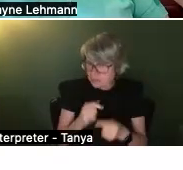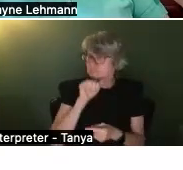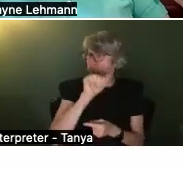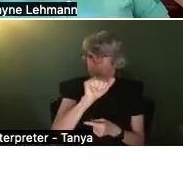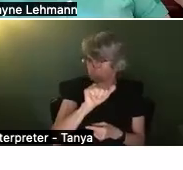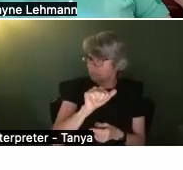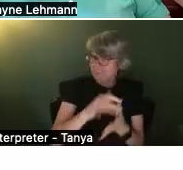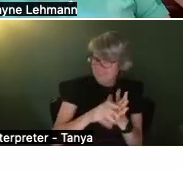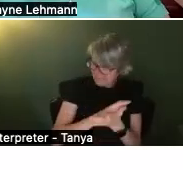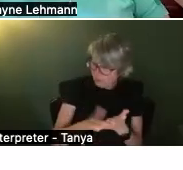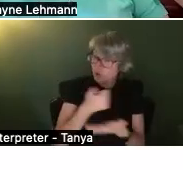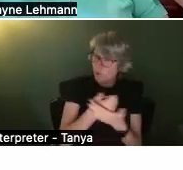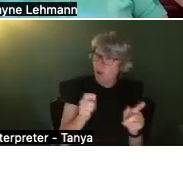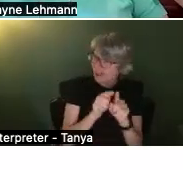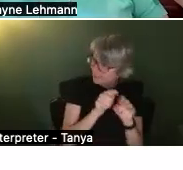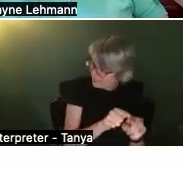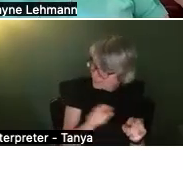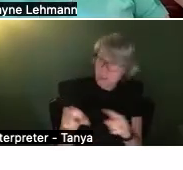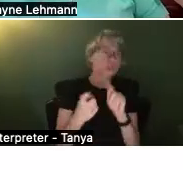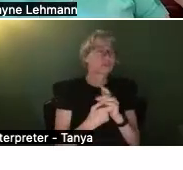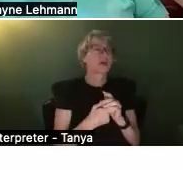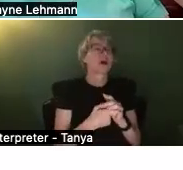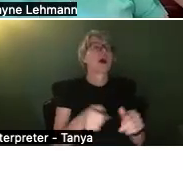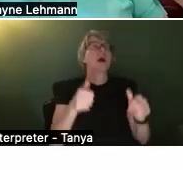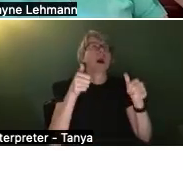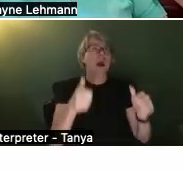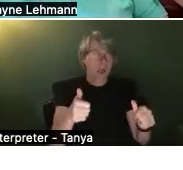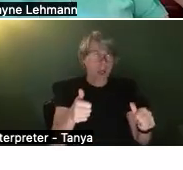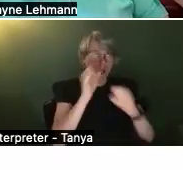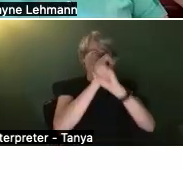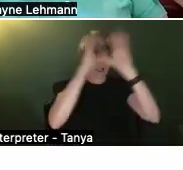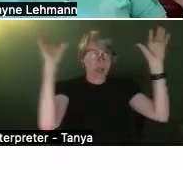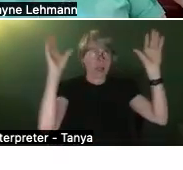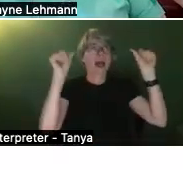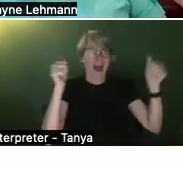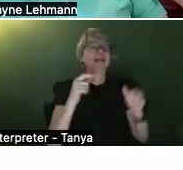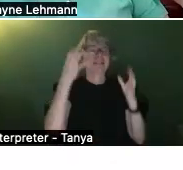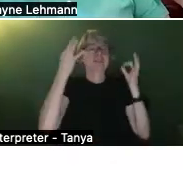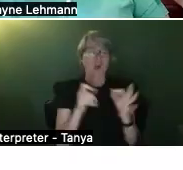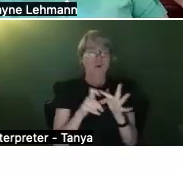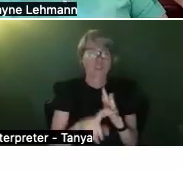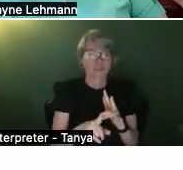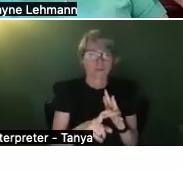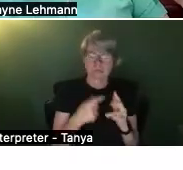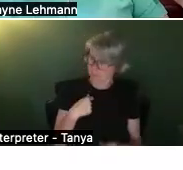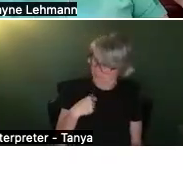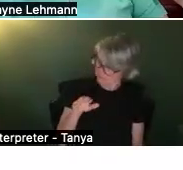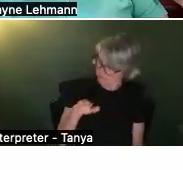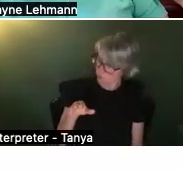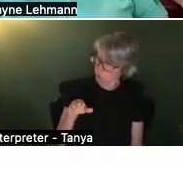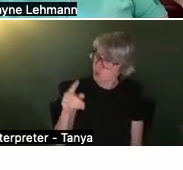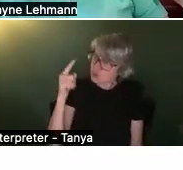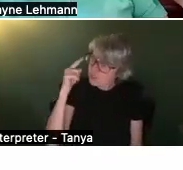like, he seemed then to be able to go on and make an assessment. And I said to the doctor at the time, do you think if we